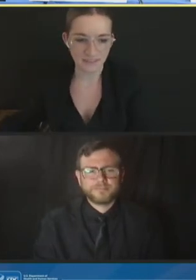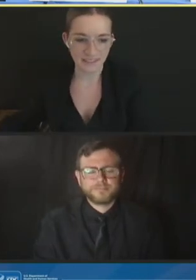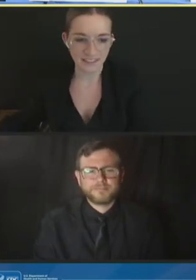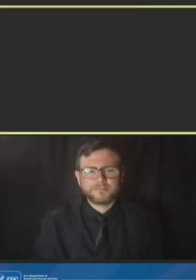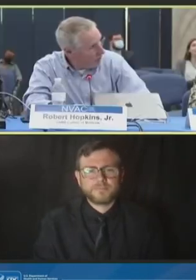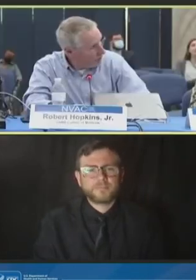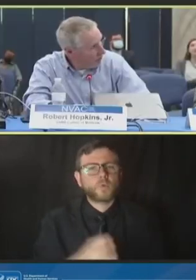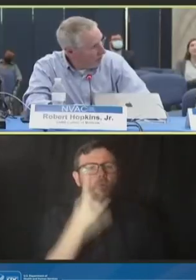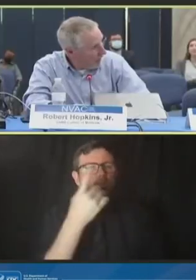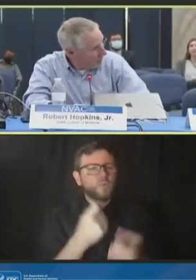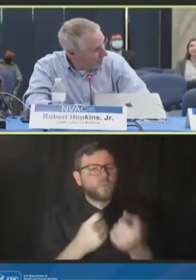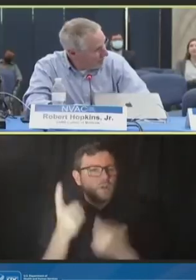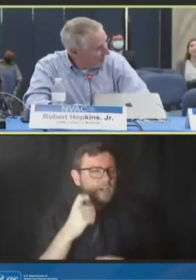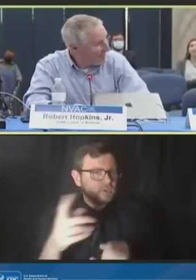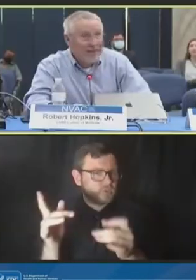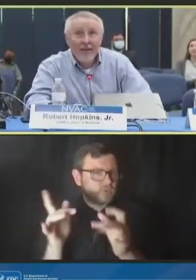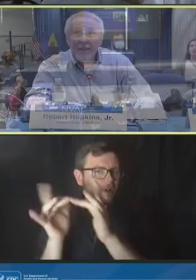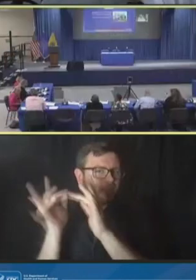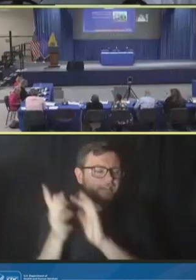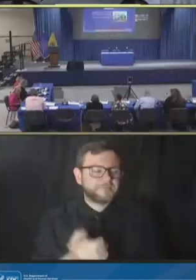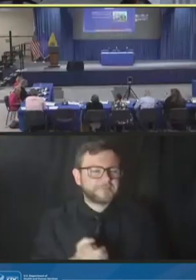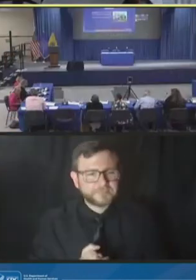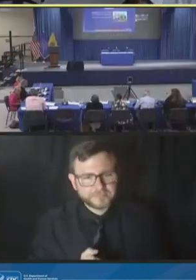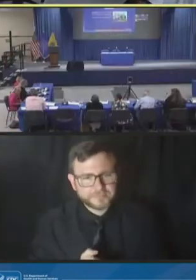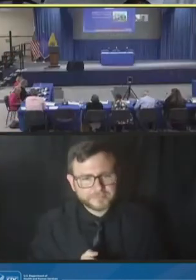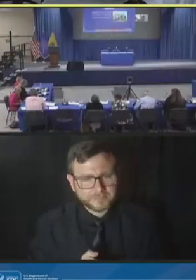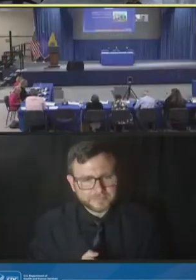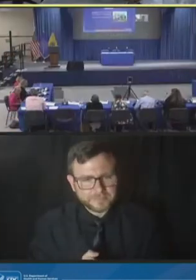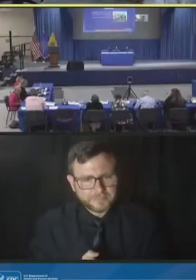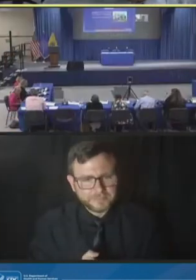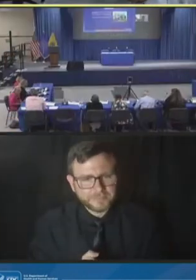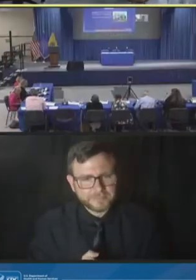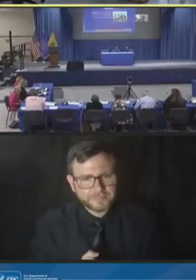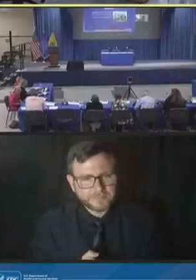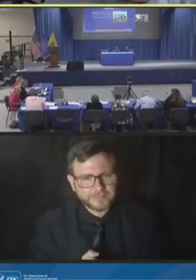We have one question online.